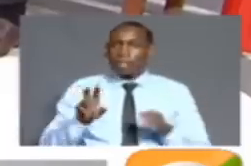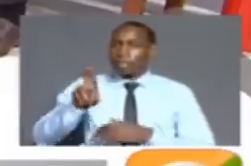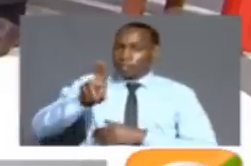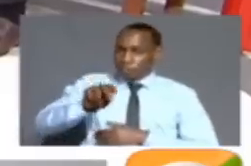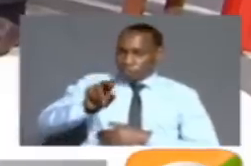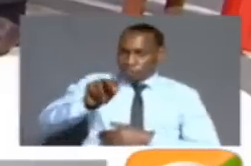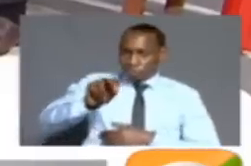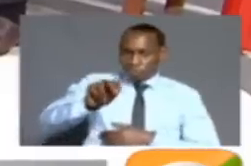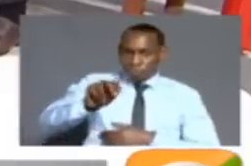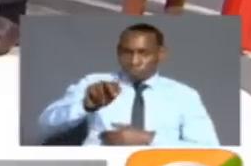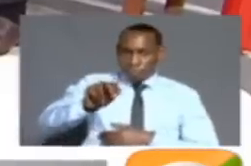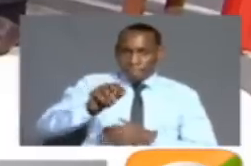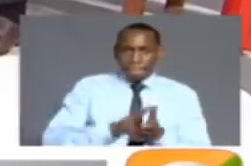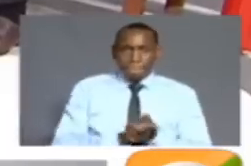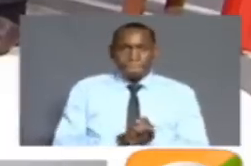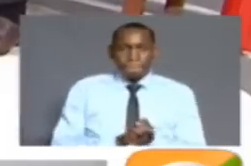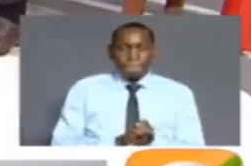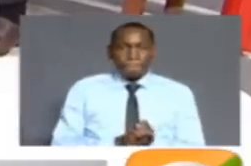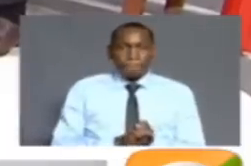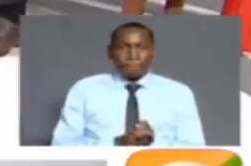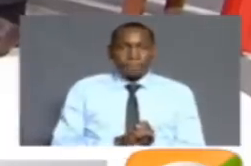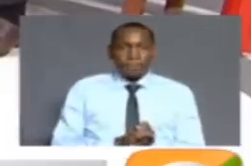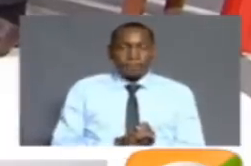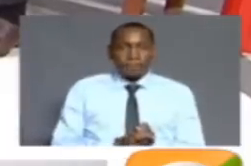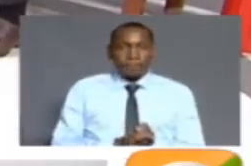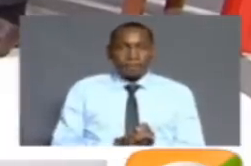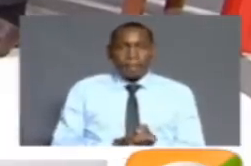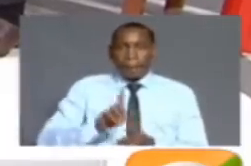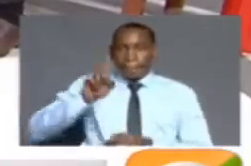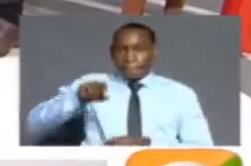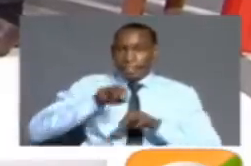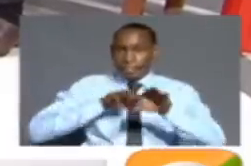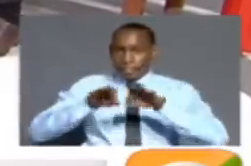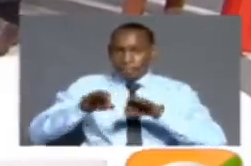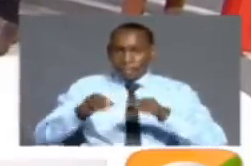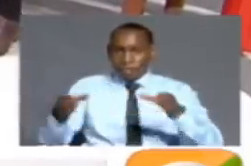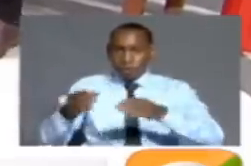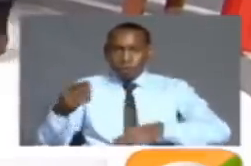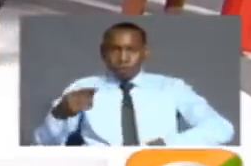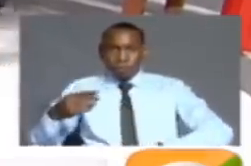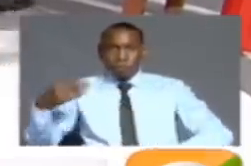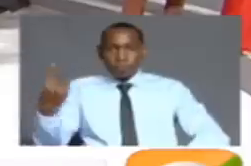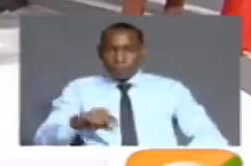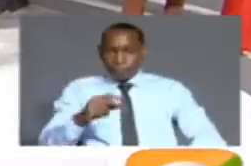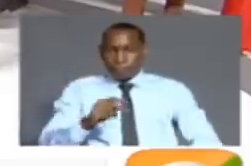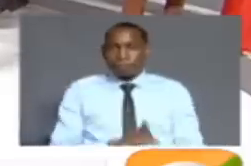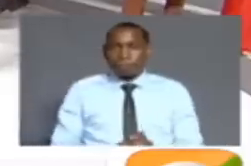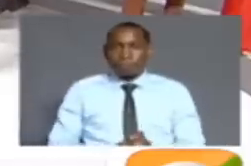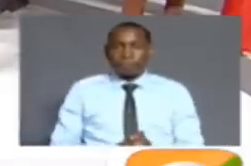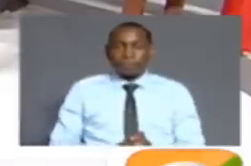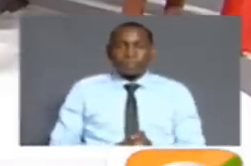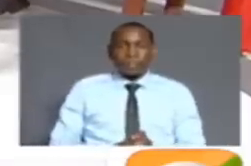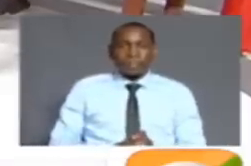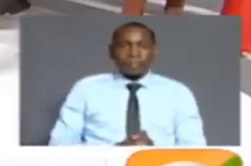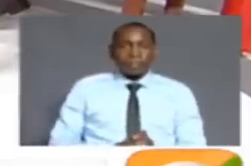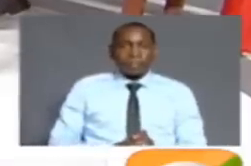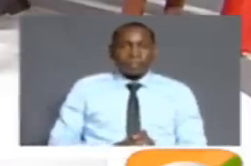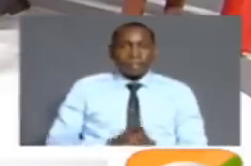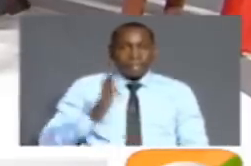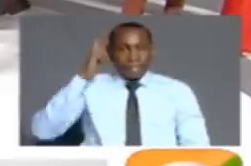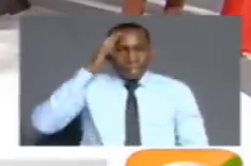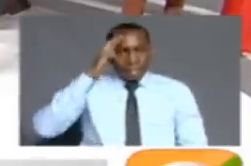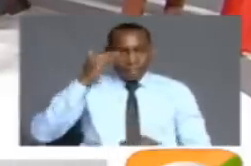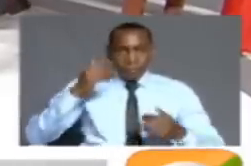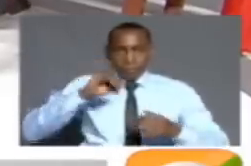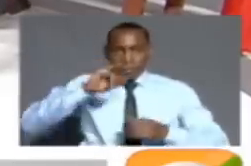No. I think what no, we need to as do. As a whip of the party, that's important that I clarify. She is the right? Whip. She's right, the right, whip. Right. Yes. The reason we say that Jubilee